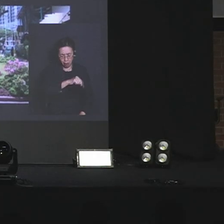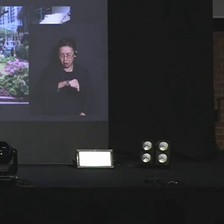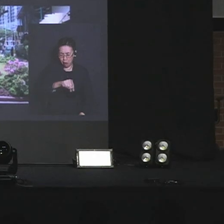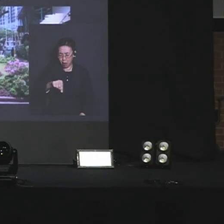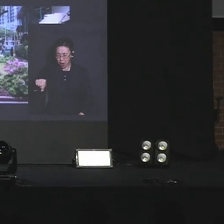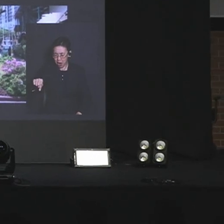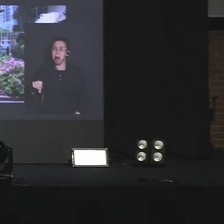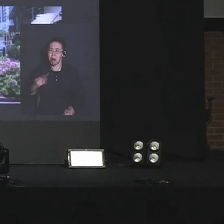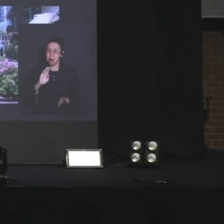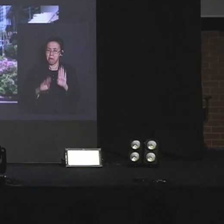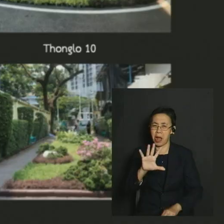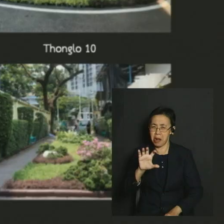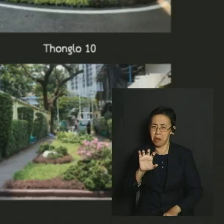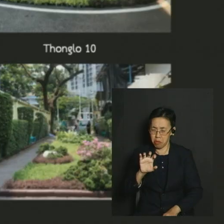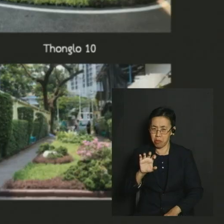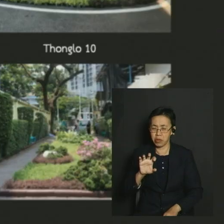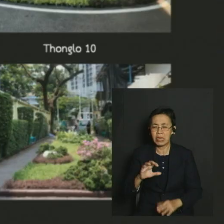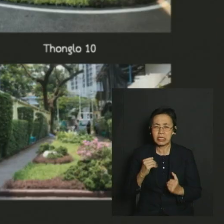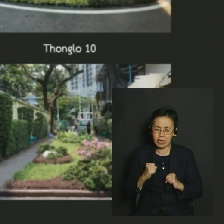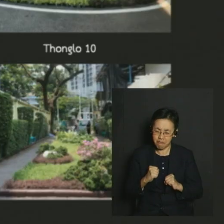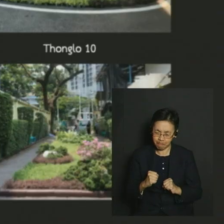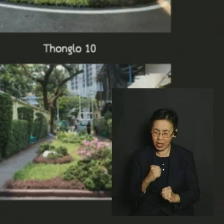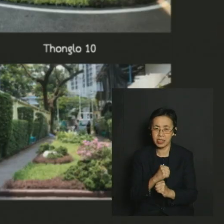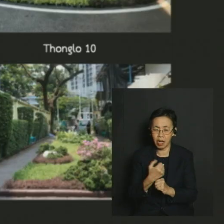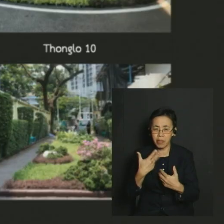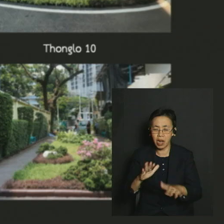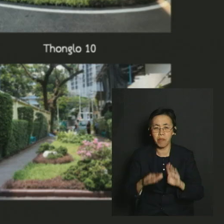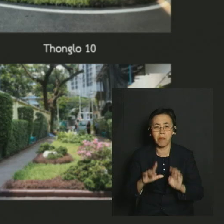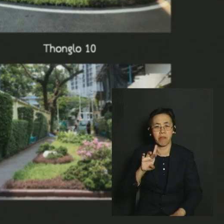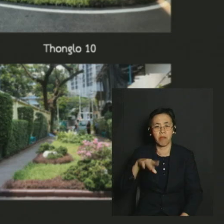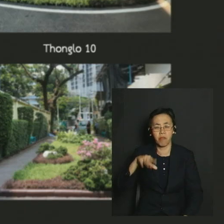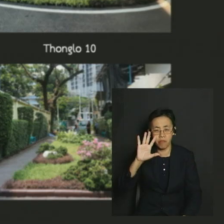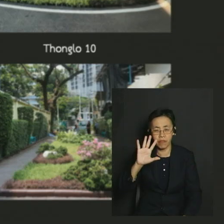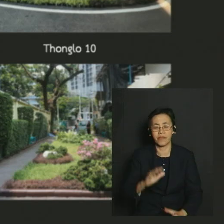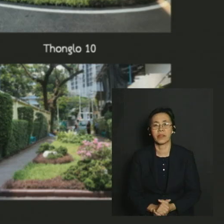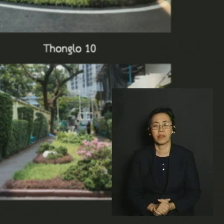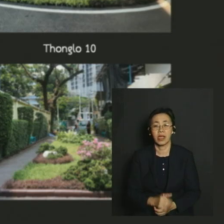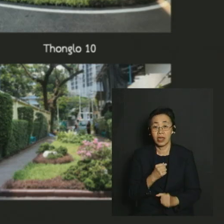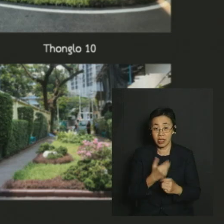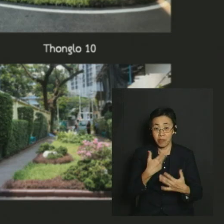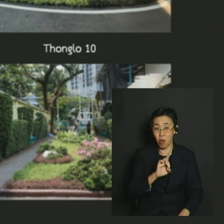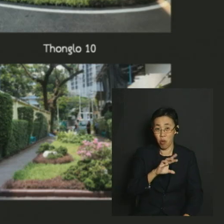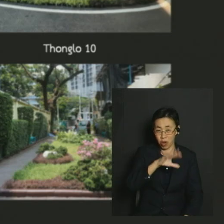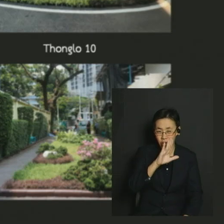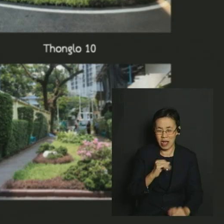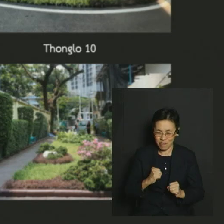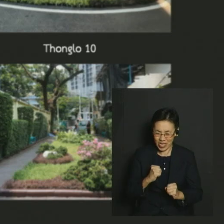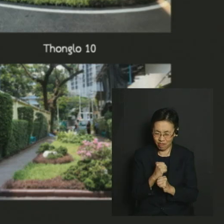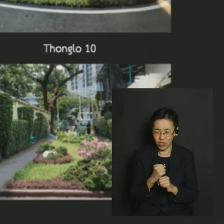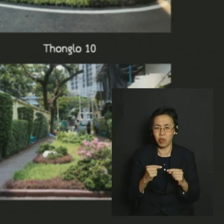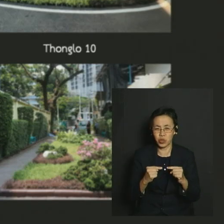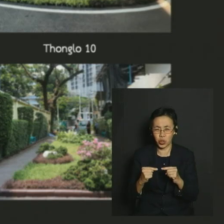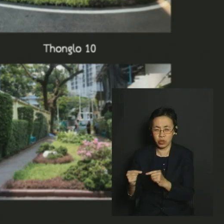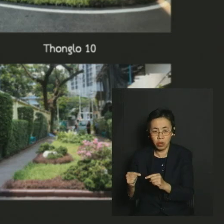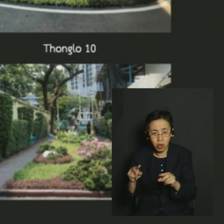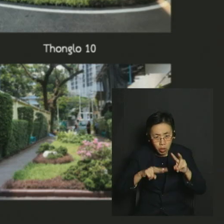now we already finished around 100, and but we need to inspect the quality as well. Some park is like in